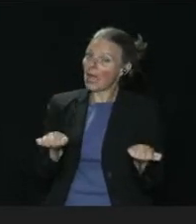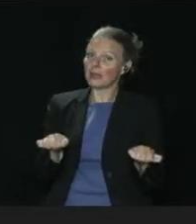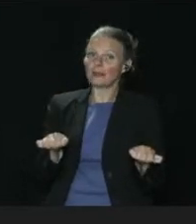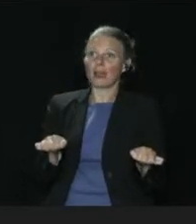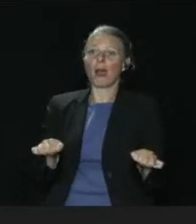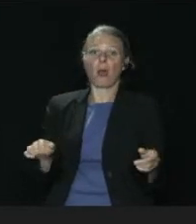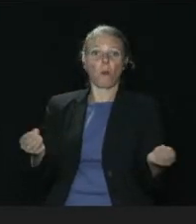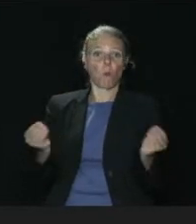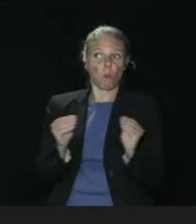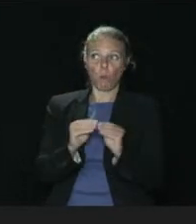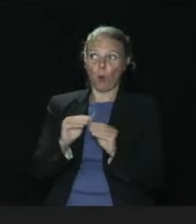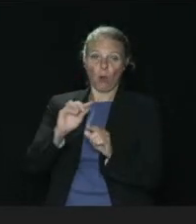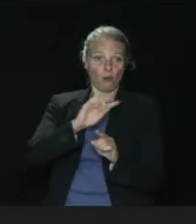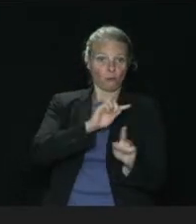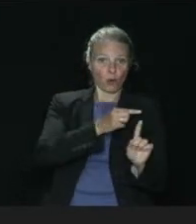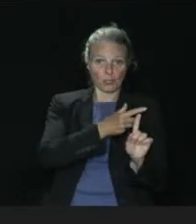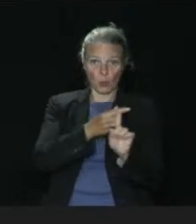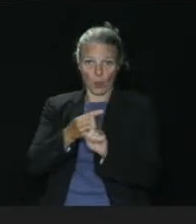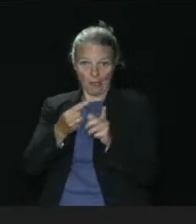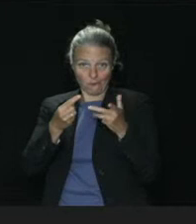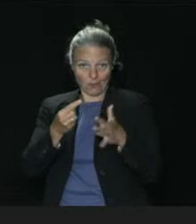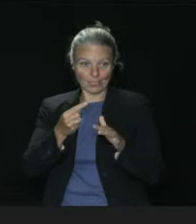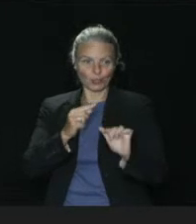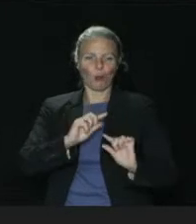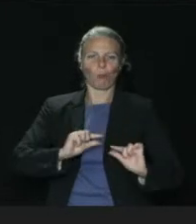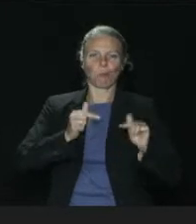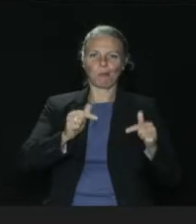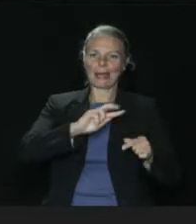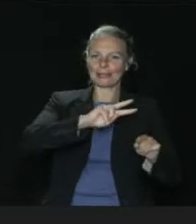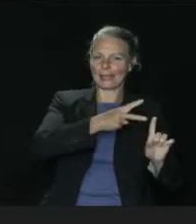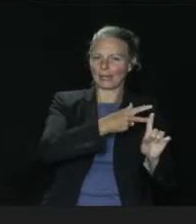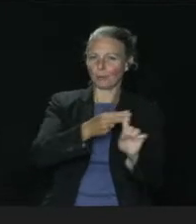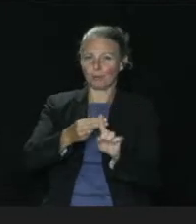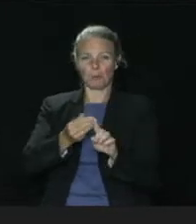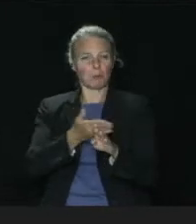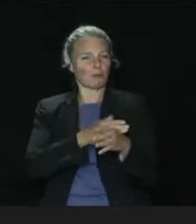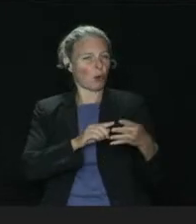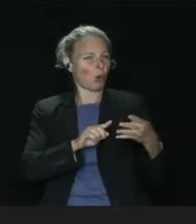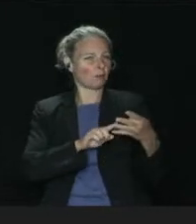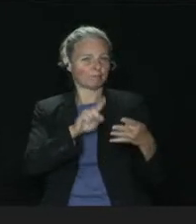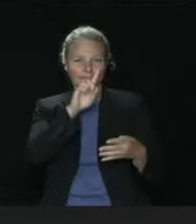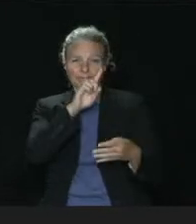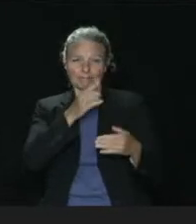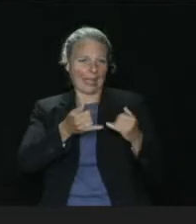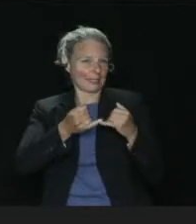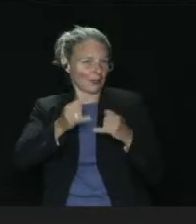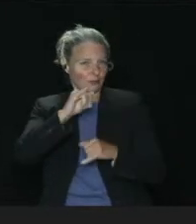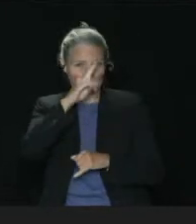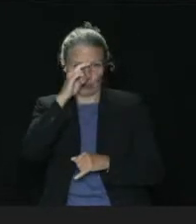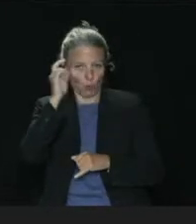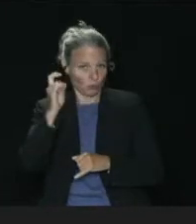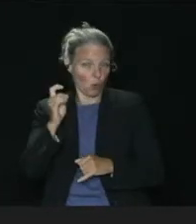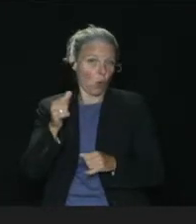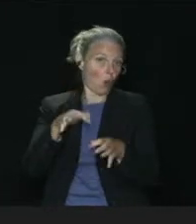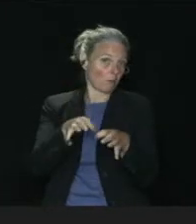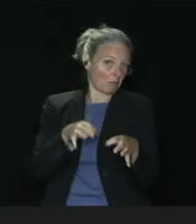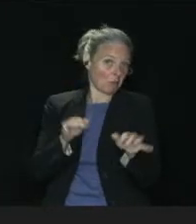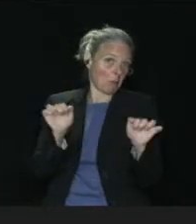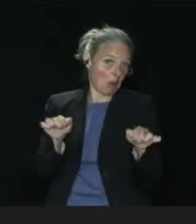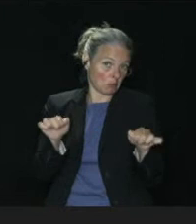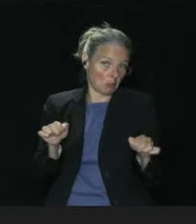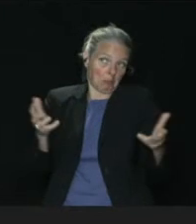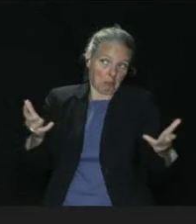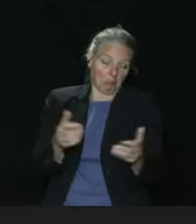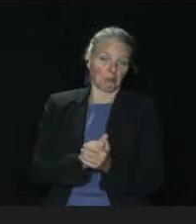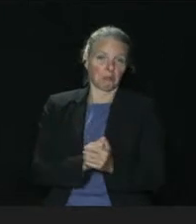their 2 doses of vaccine. By sort of late summer and maybe even earlier. Who knows? But I would say that one of the things